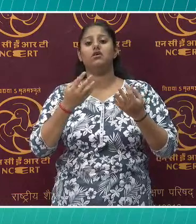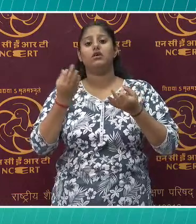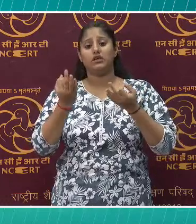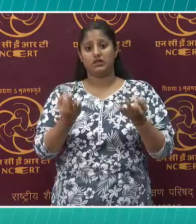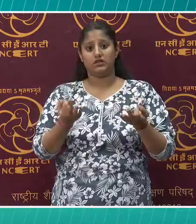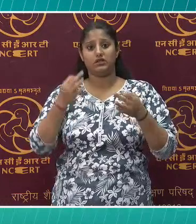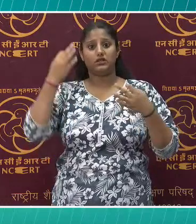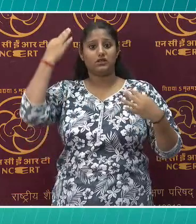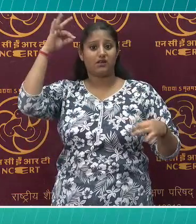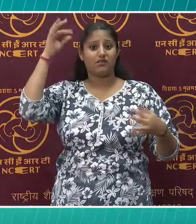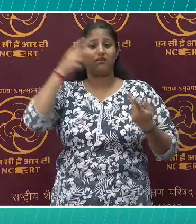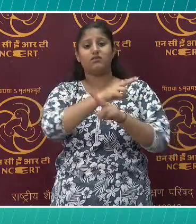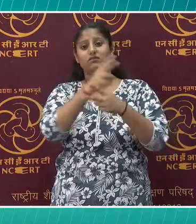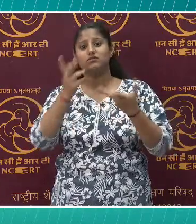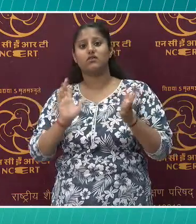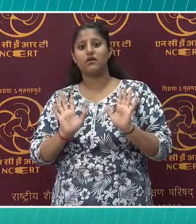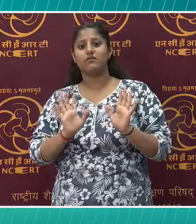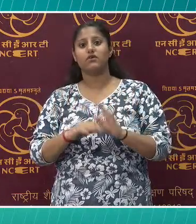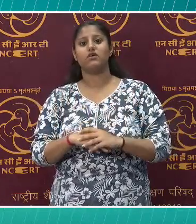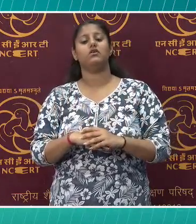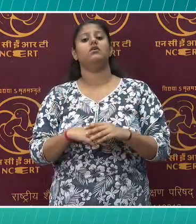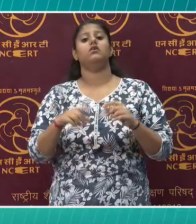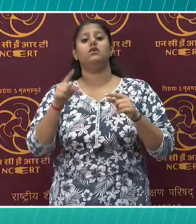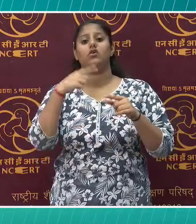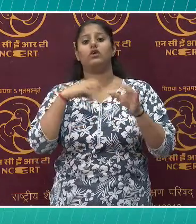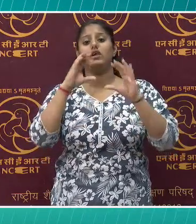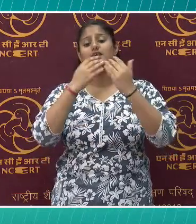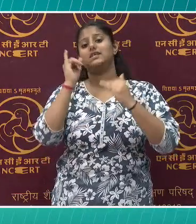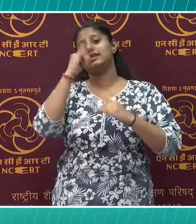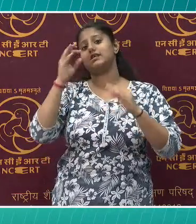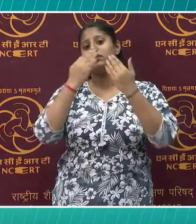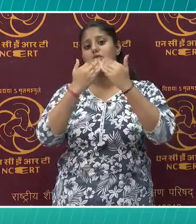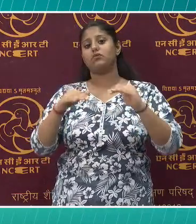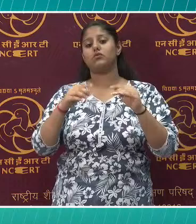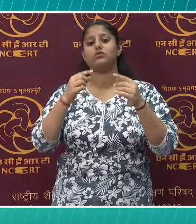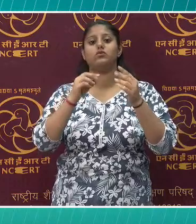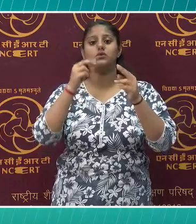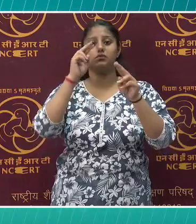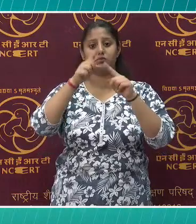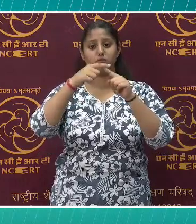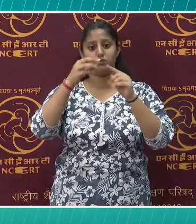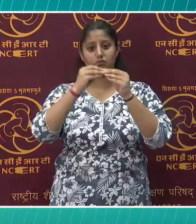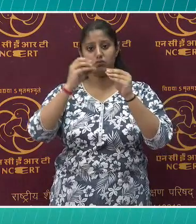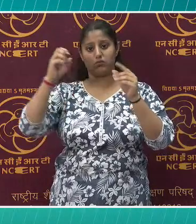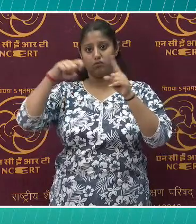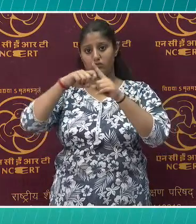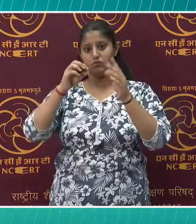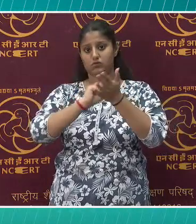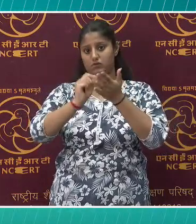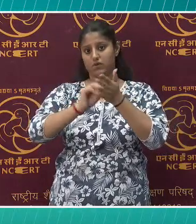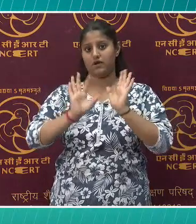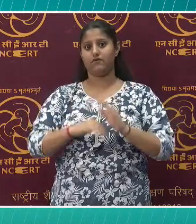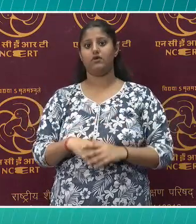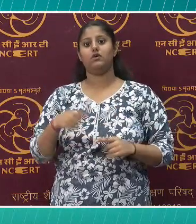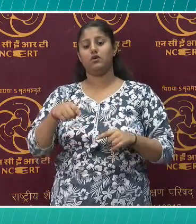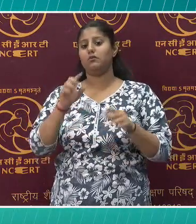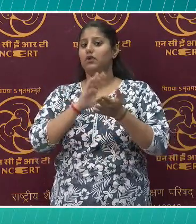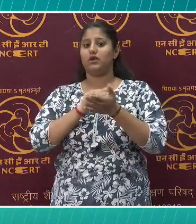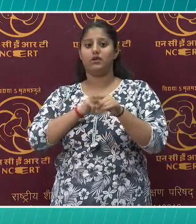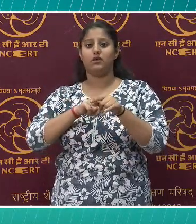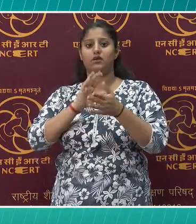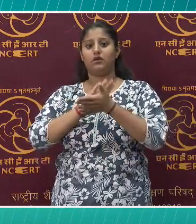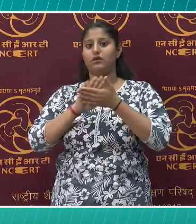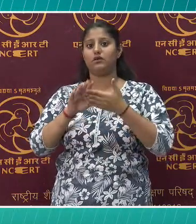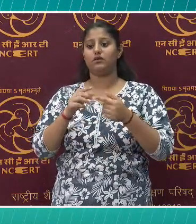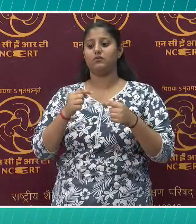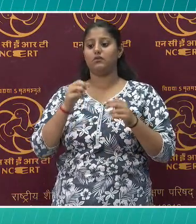forms which are there and which have been given in class 6 textbook. Ma'am, unfortunately we are out of time, so if I'll you could I'll just